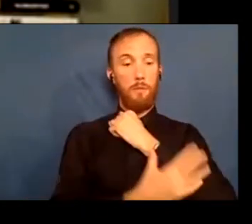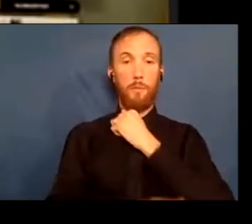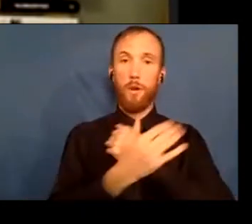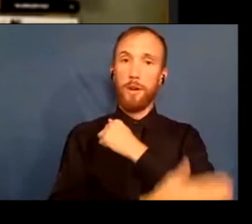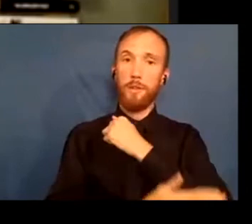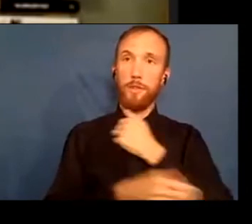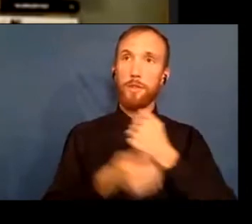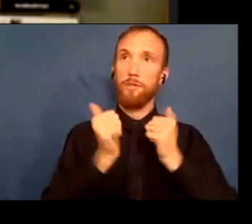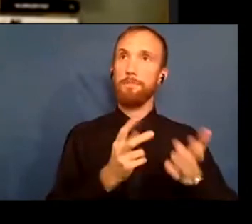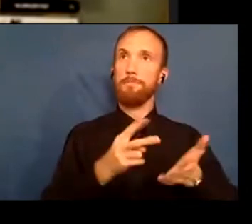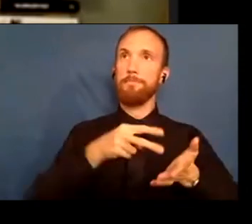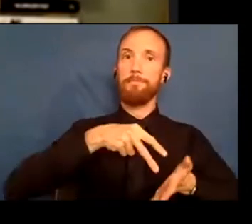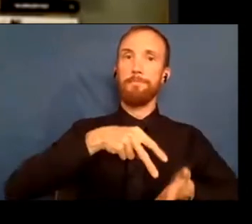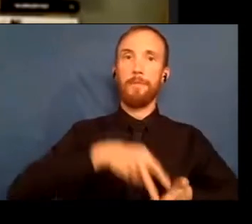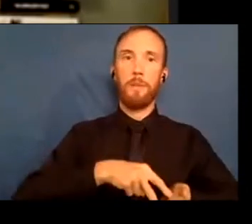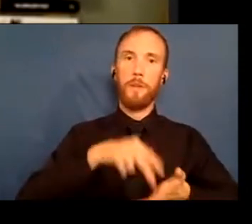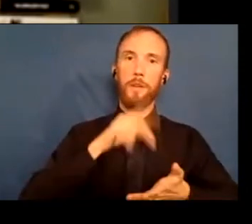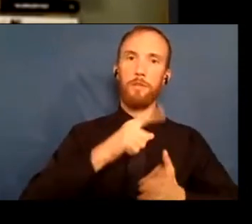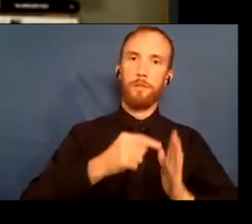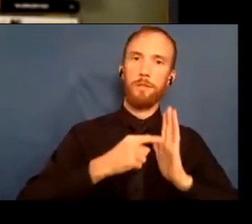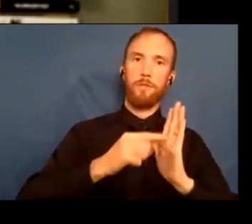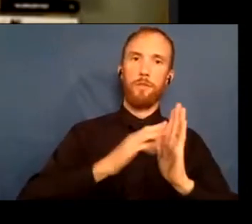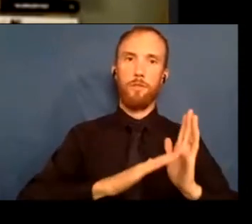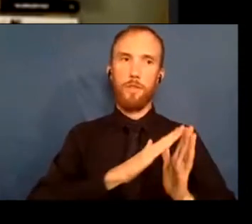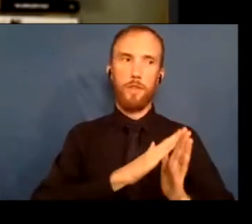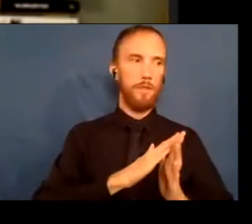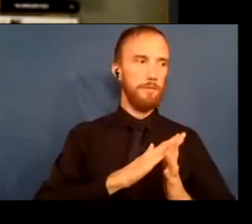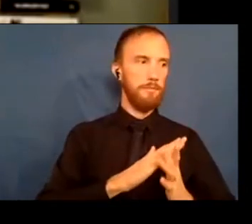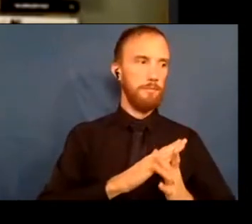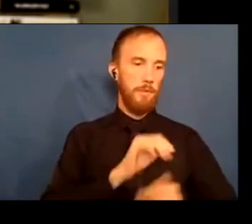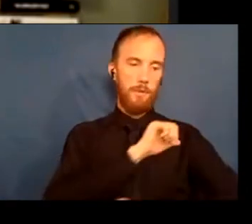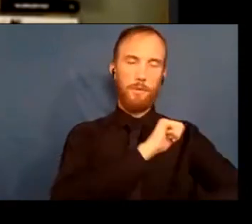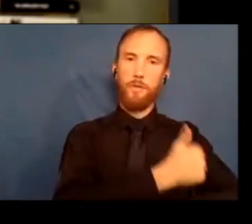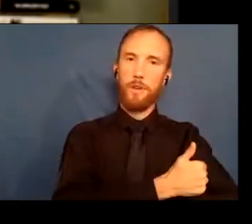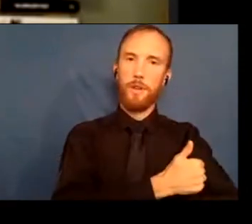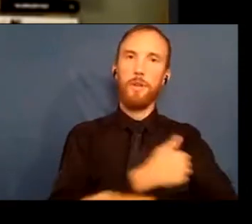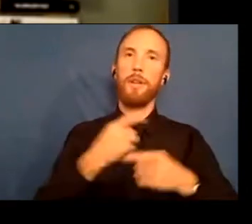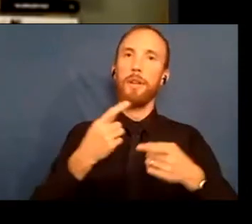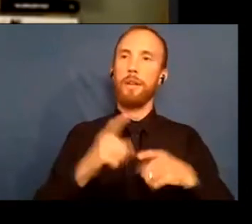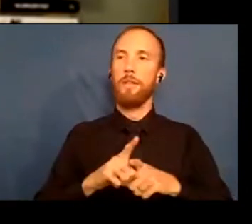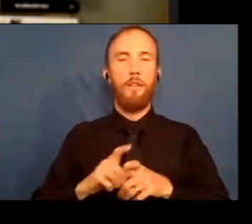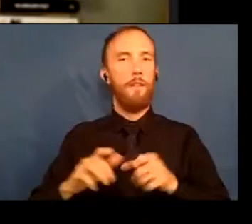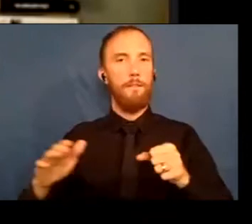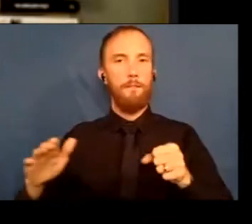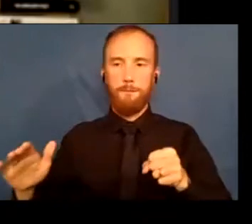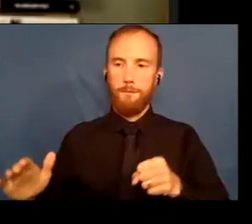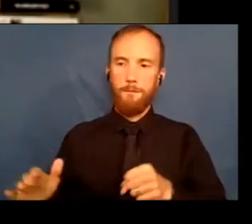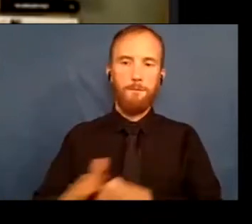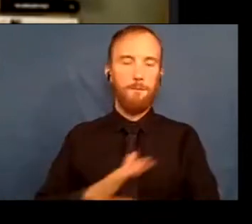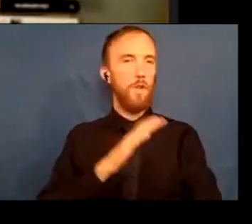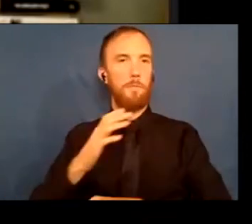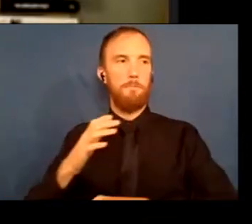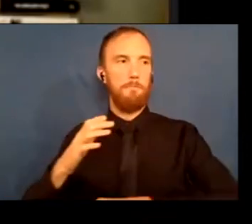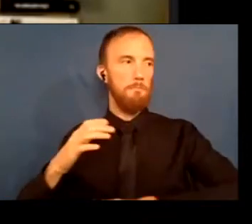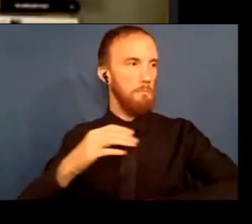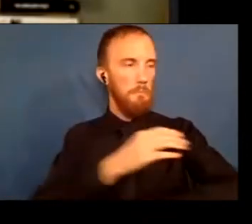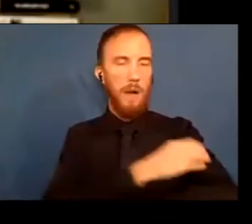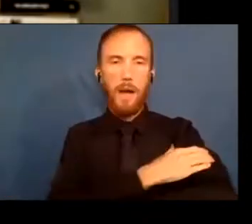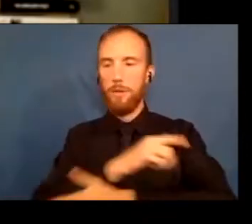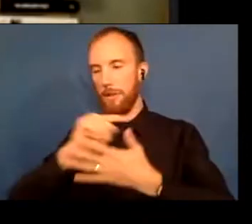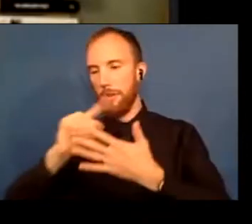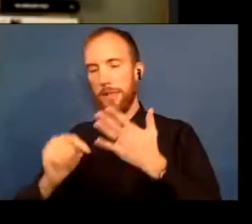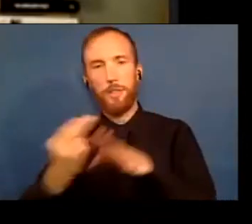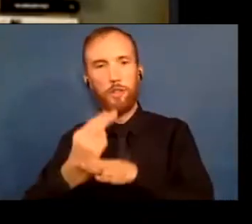exercise its sovereignty, a full arsenal of power is used against it: financial, diplomatic,